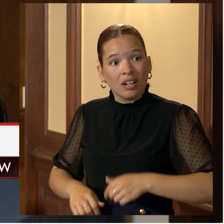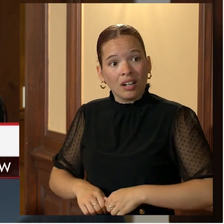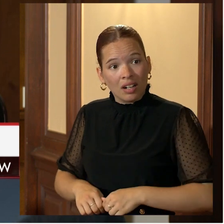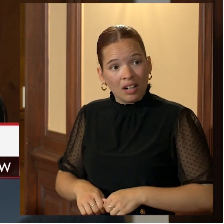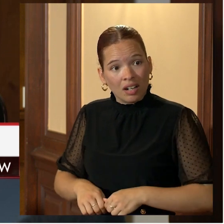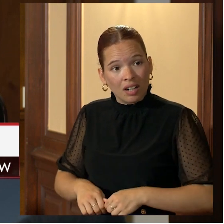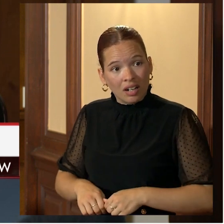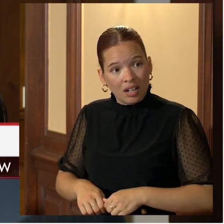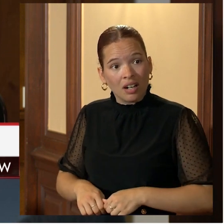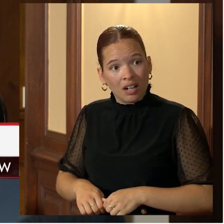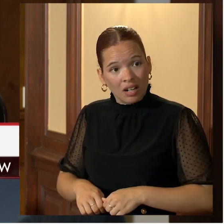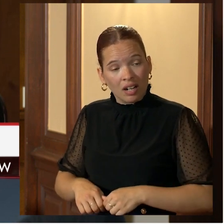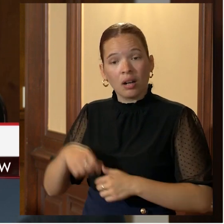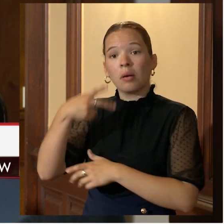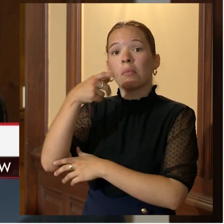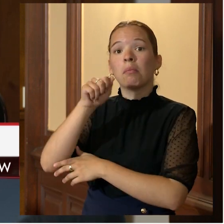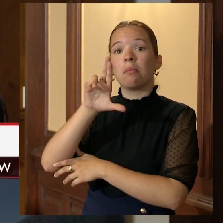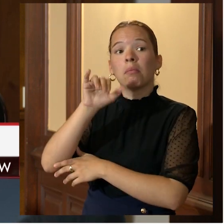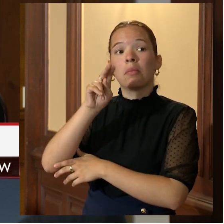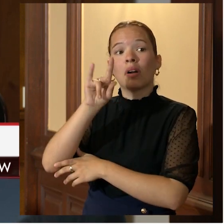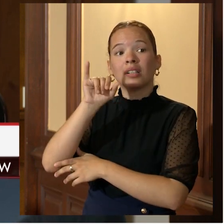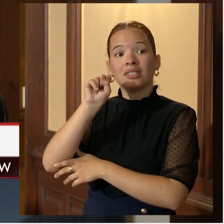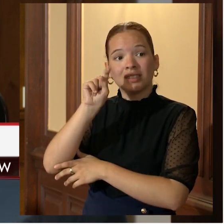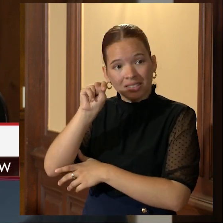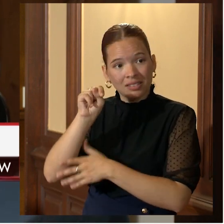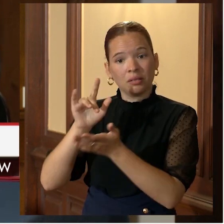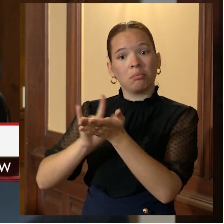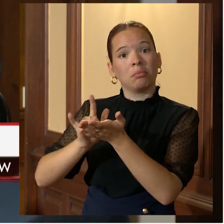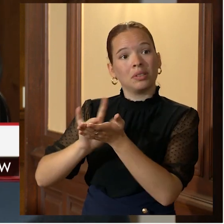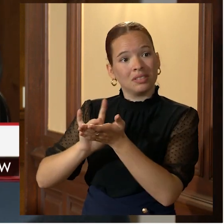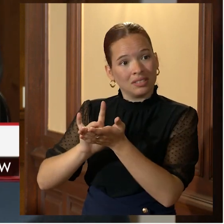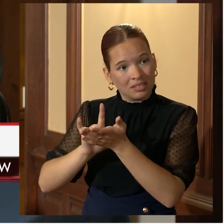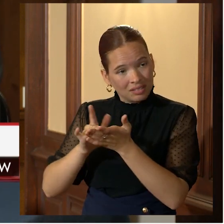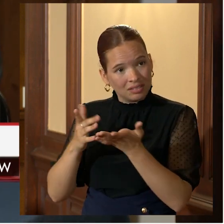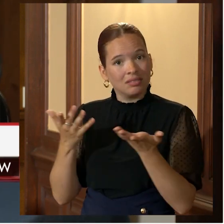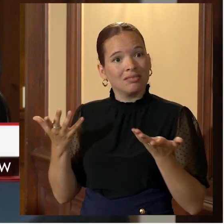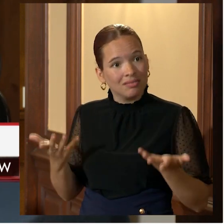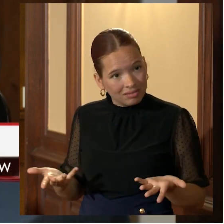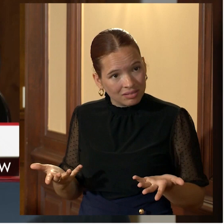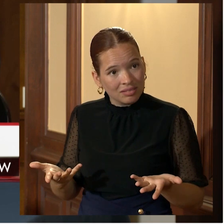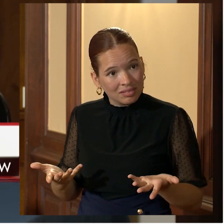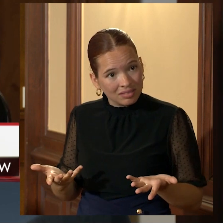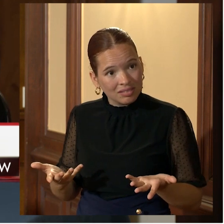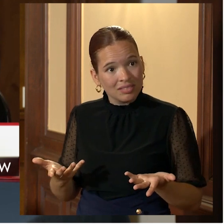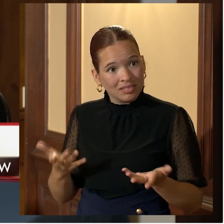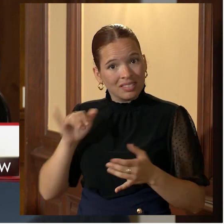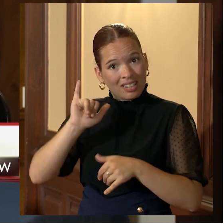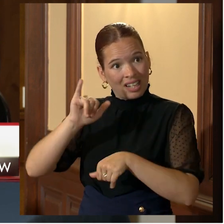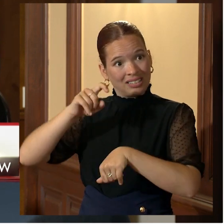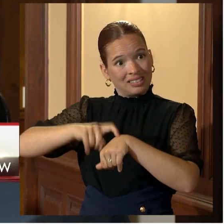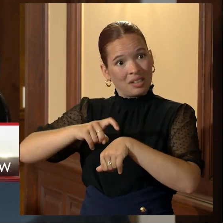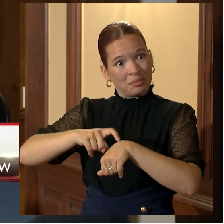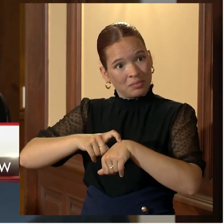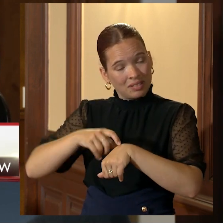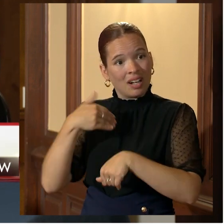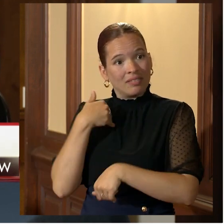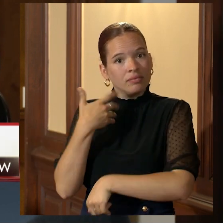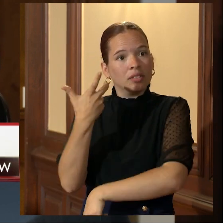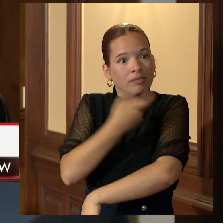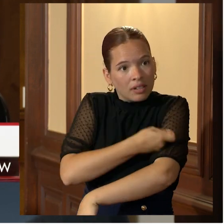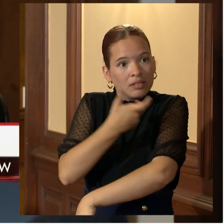Greenbelt Metro Station, allowing DC residents to get vaccinated there. Politicians couldn't do it. I talked as